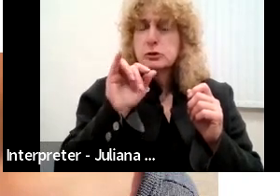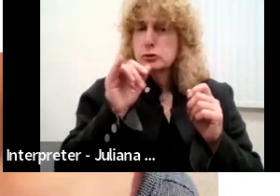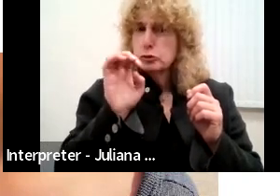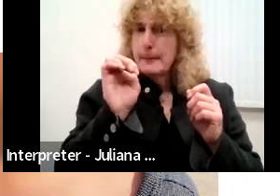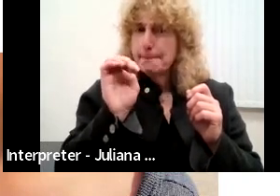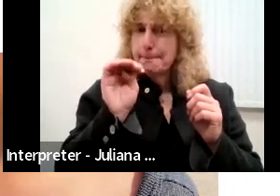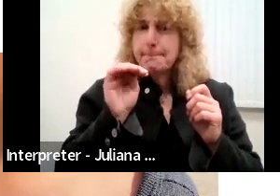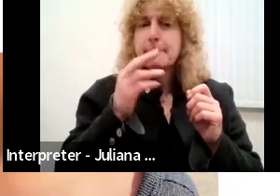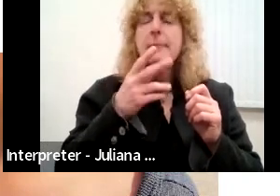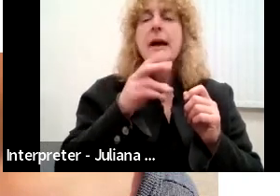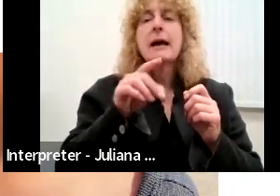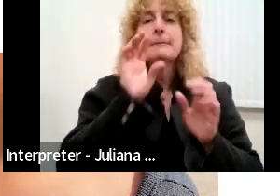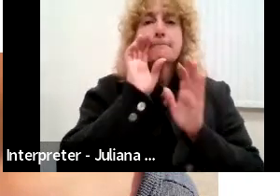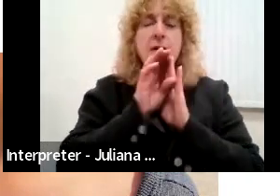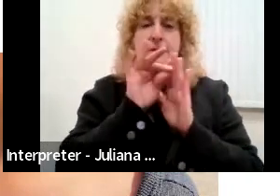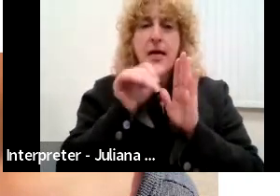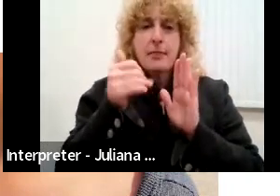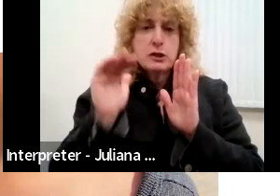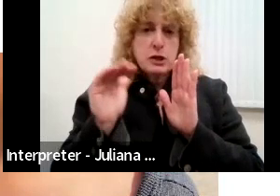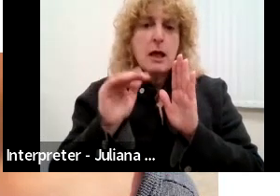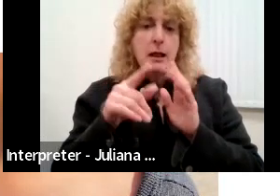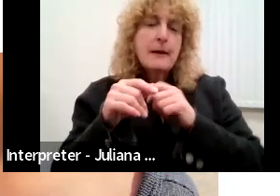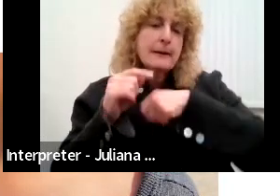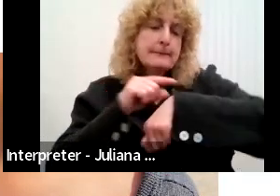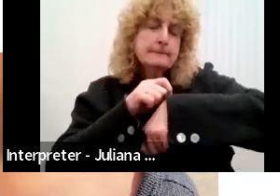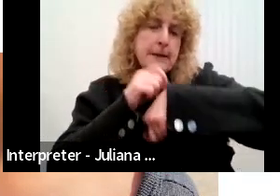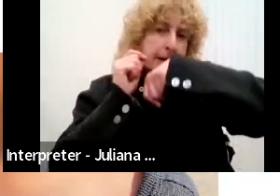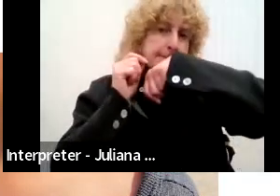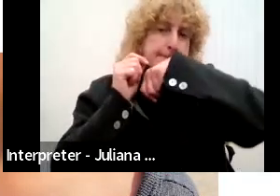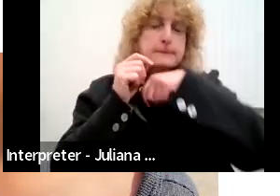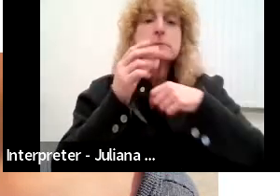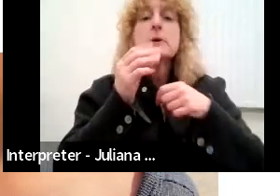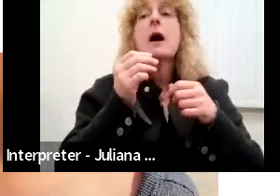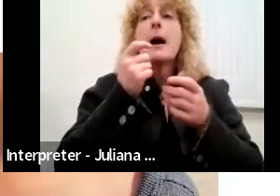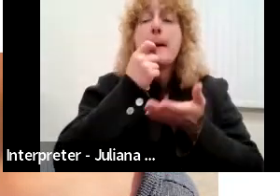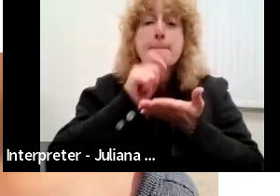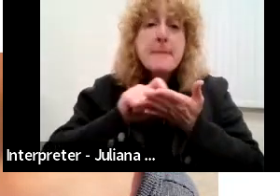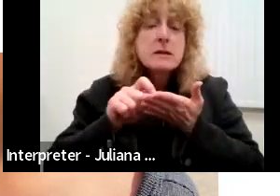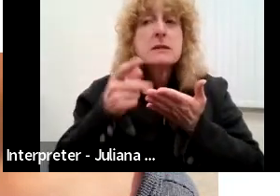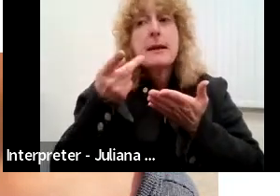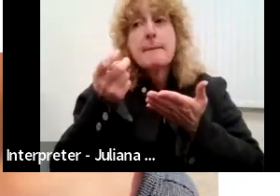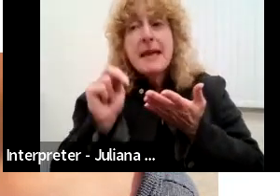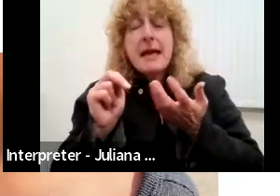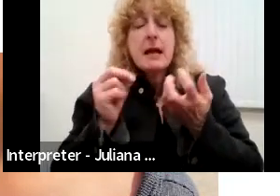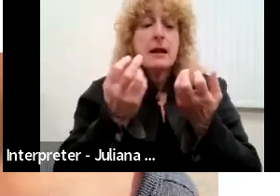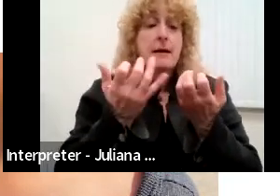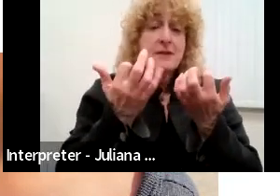sleeve. Kimberly says pencils, pens, and fingernails and straws also. Yes.